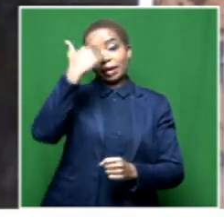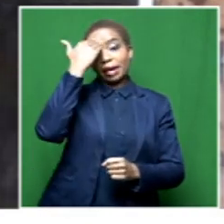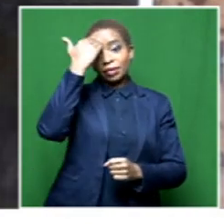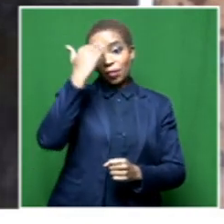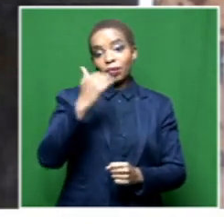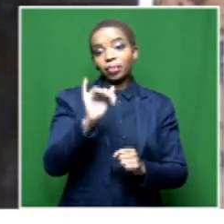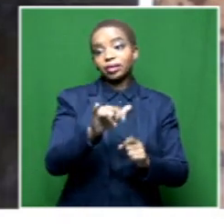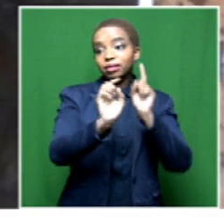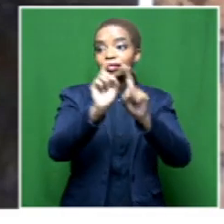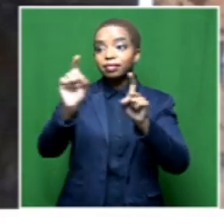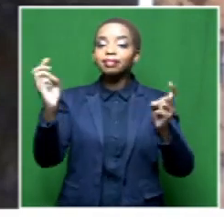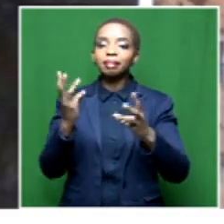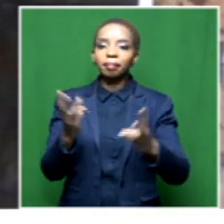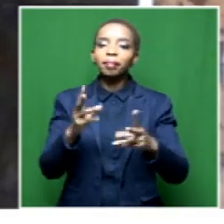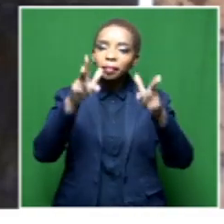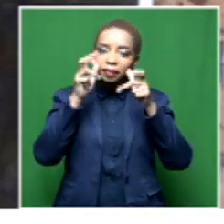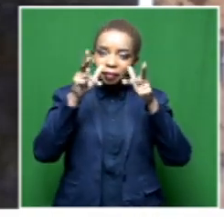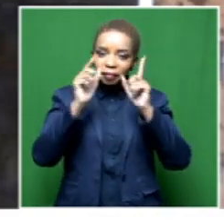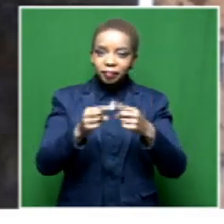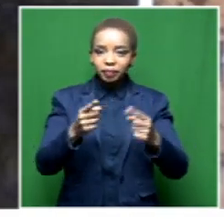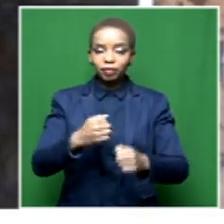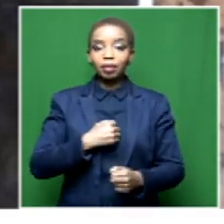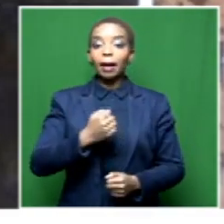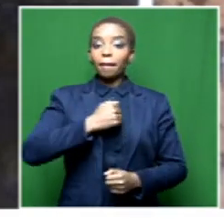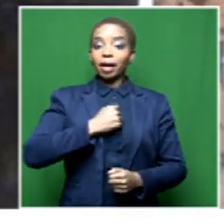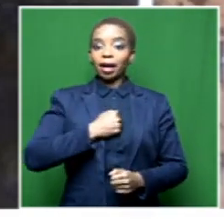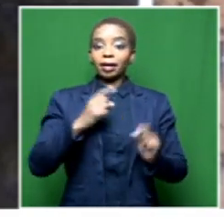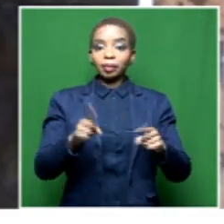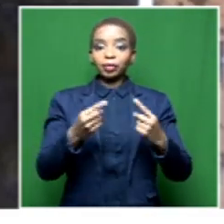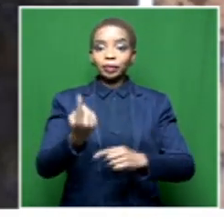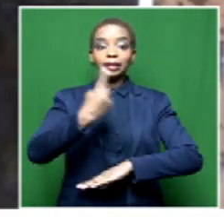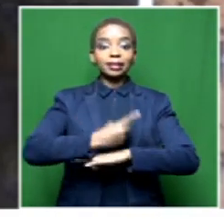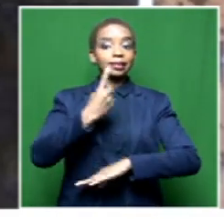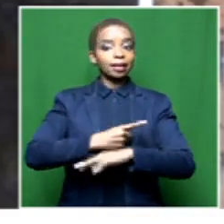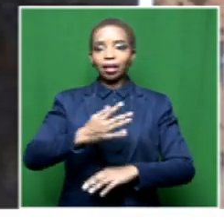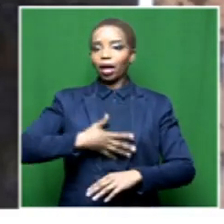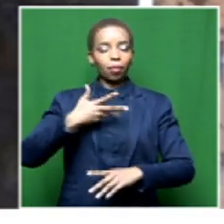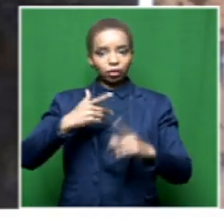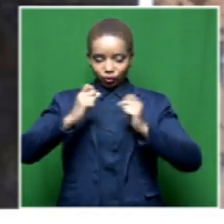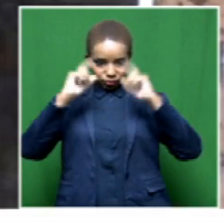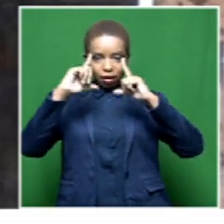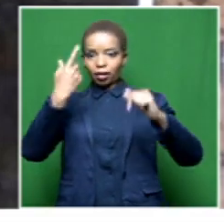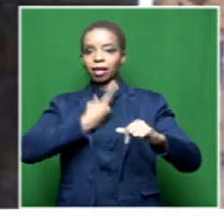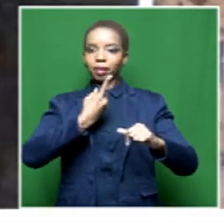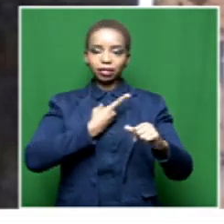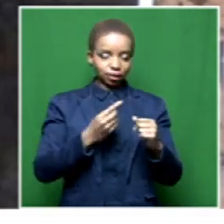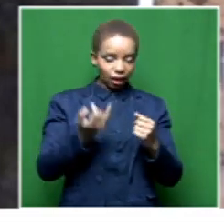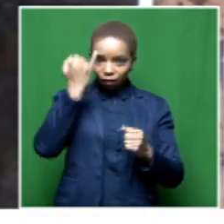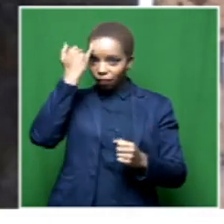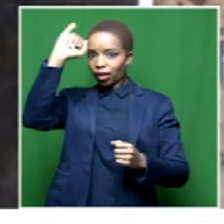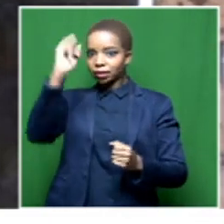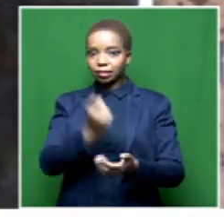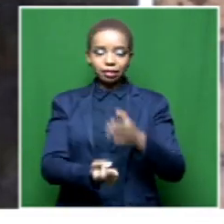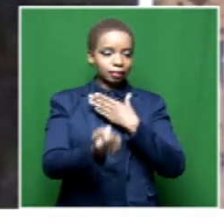improve my production every day. I need to surprise myself every day. I also need to make sure that my